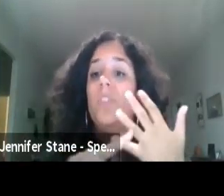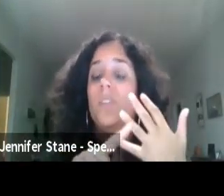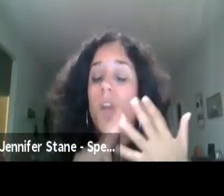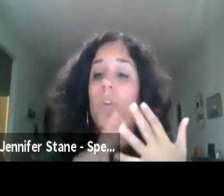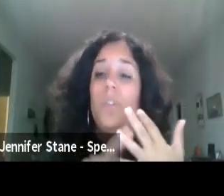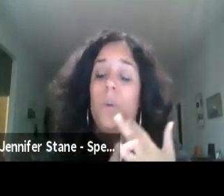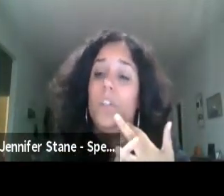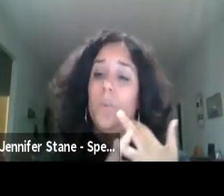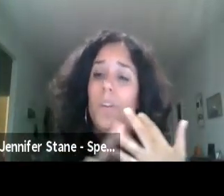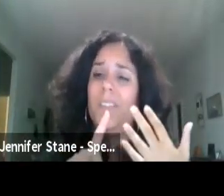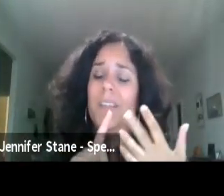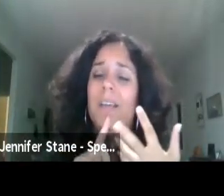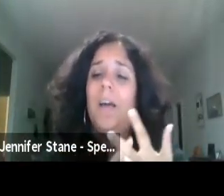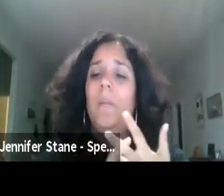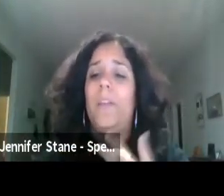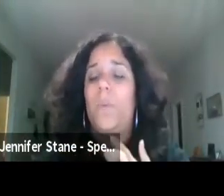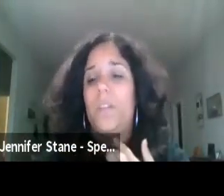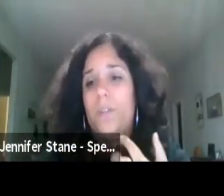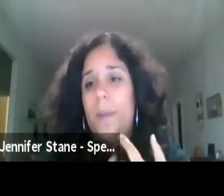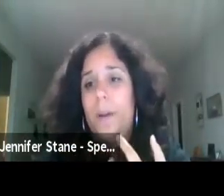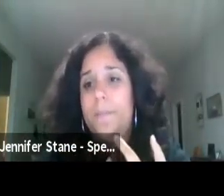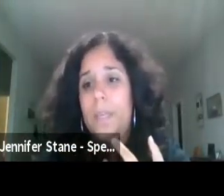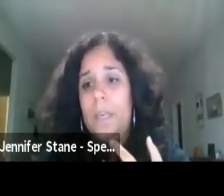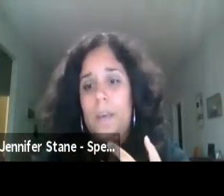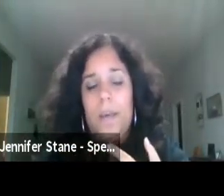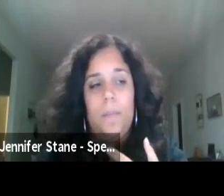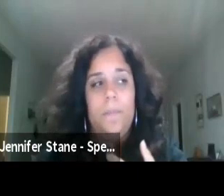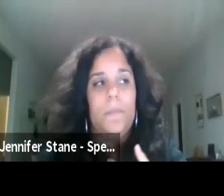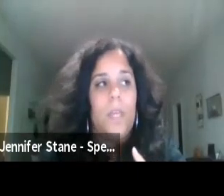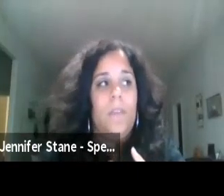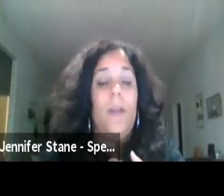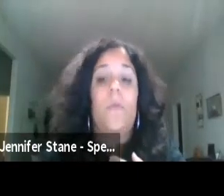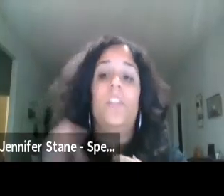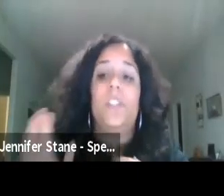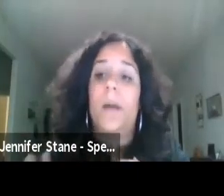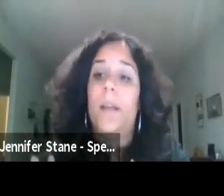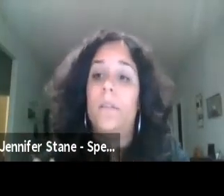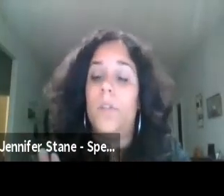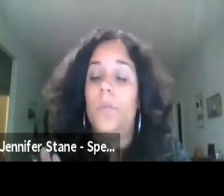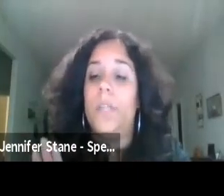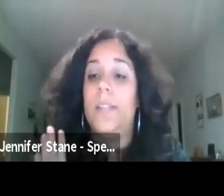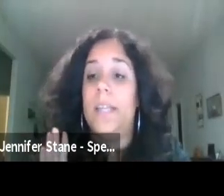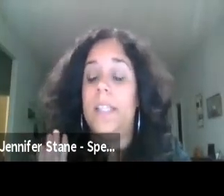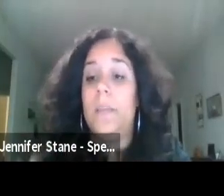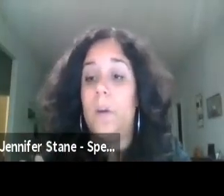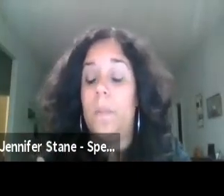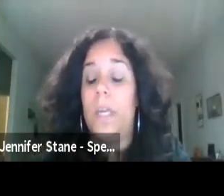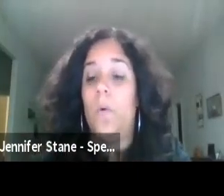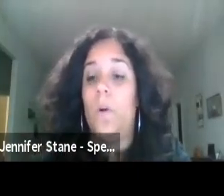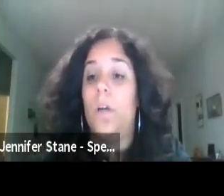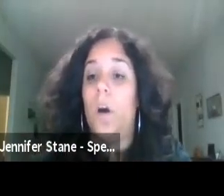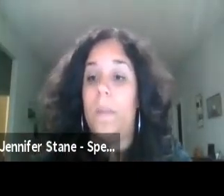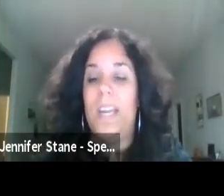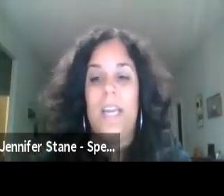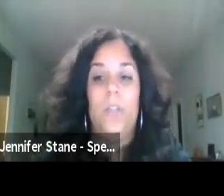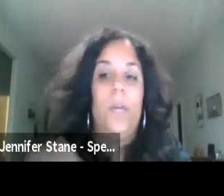are, know who's doing which sports, and so we can serve you better. If you have questions about it, don't hesitate to email me